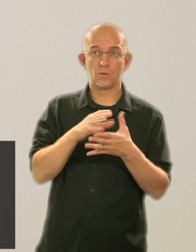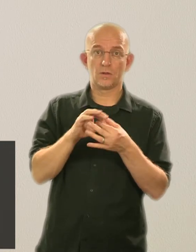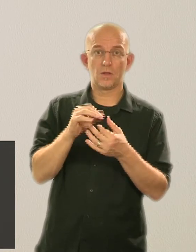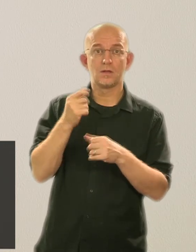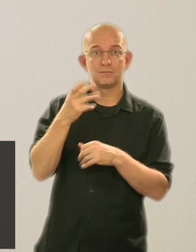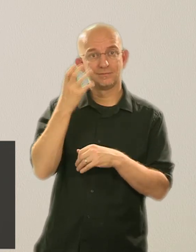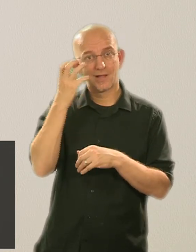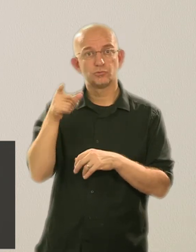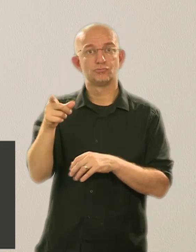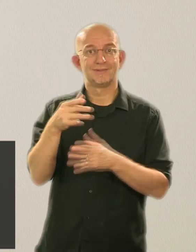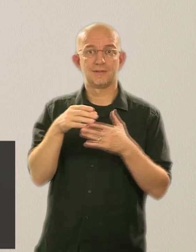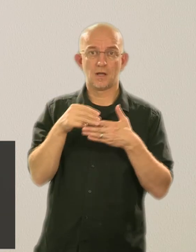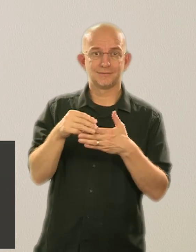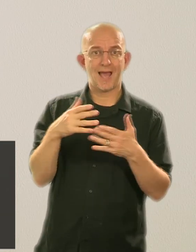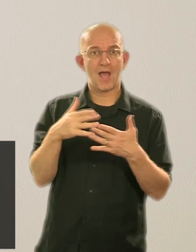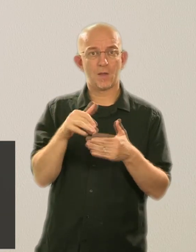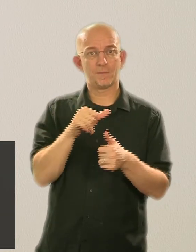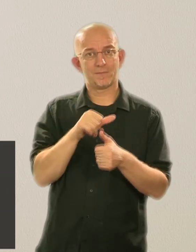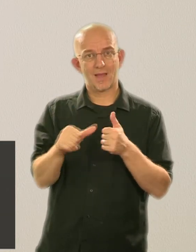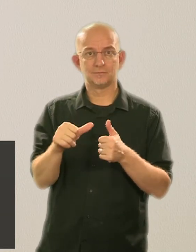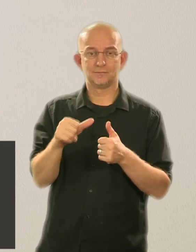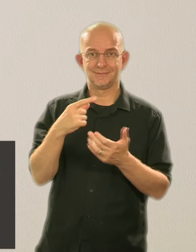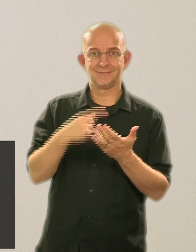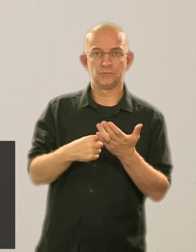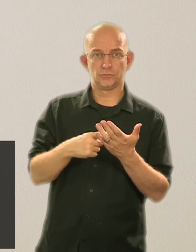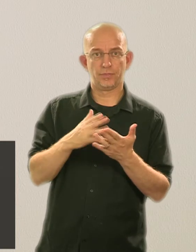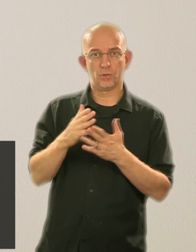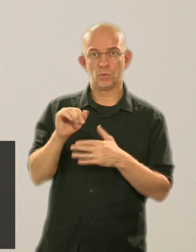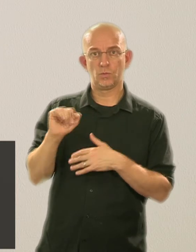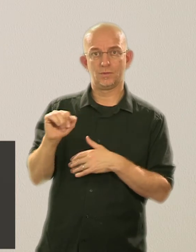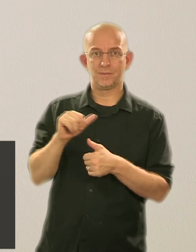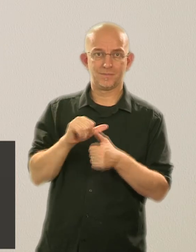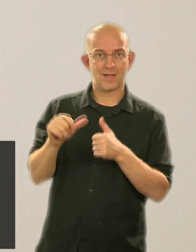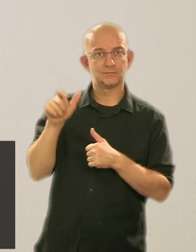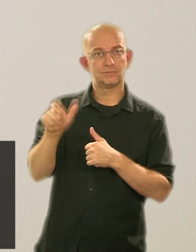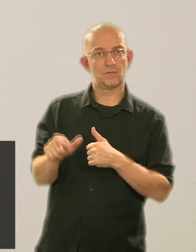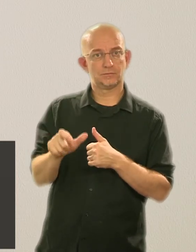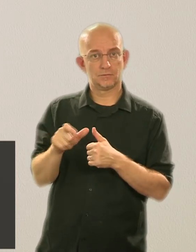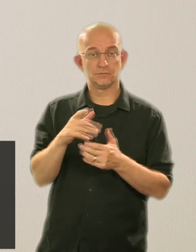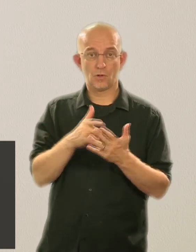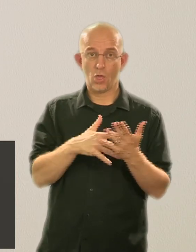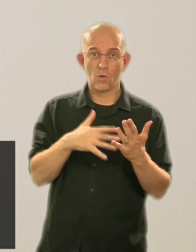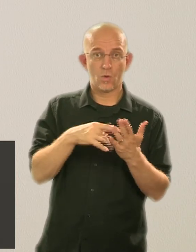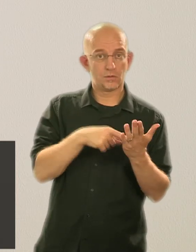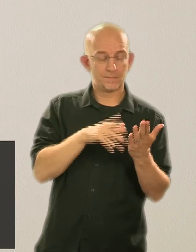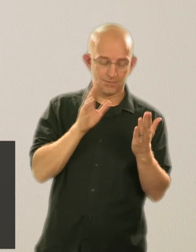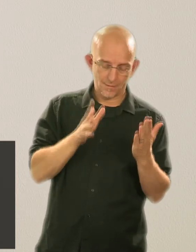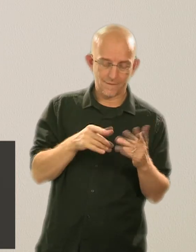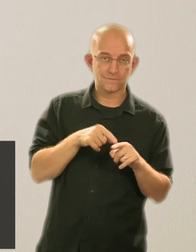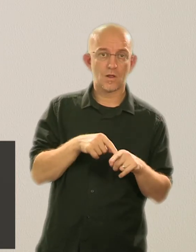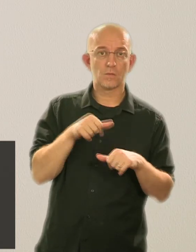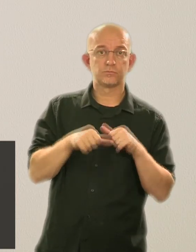someone lacking capacity, the Act provides statutory guidance on how to make this decision in their best